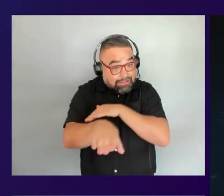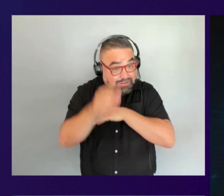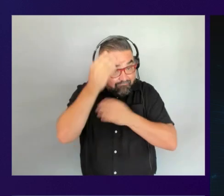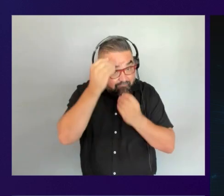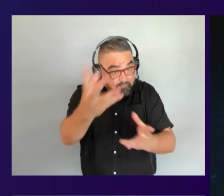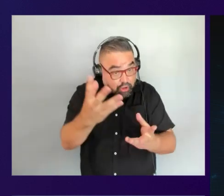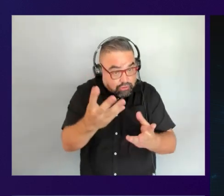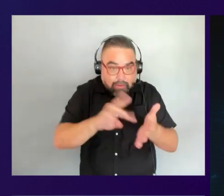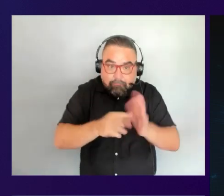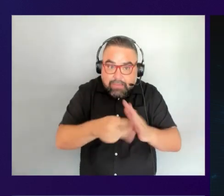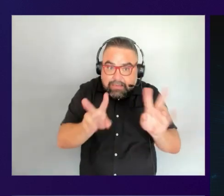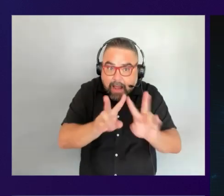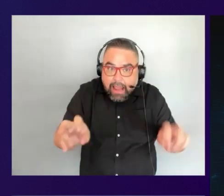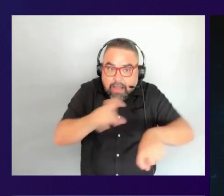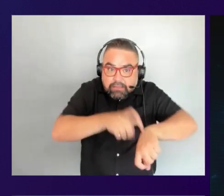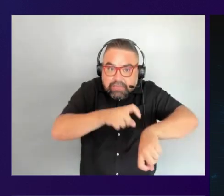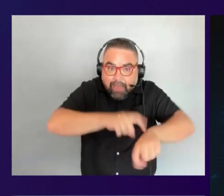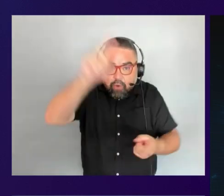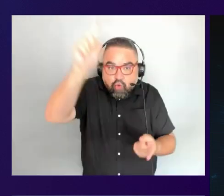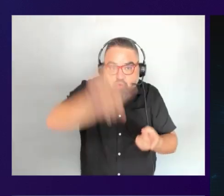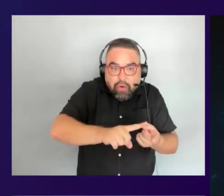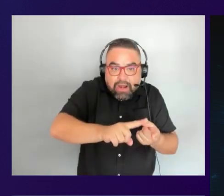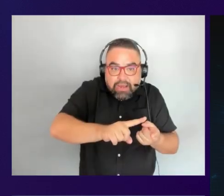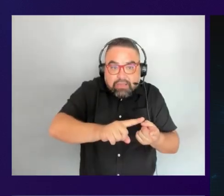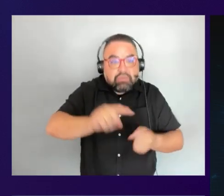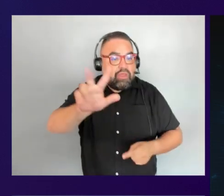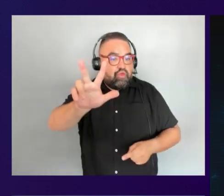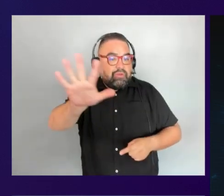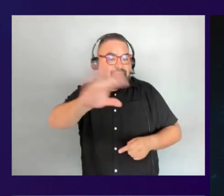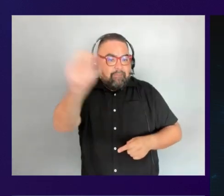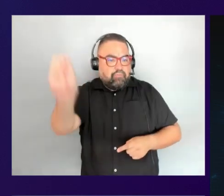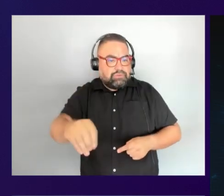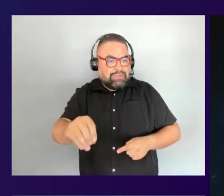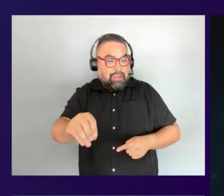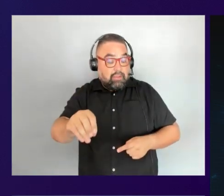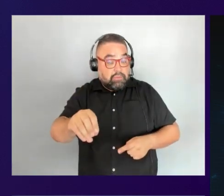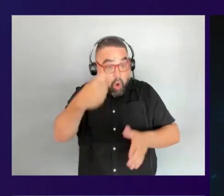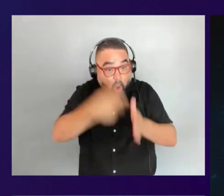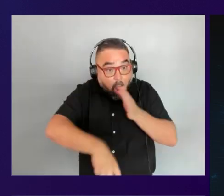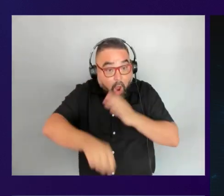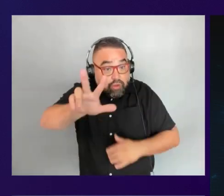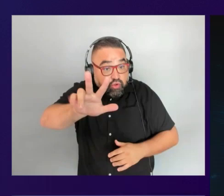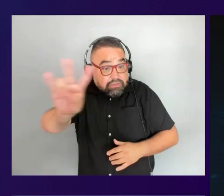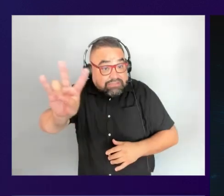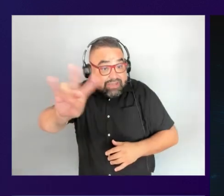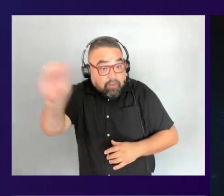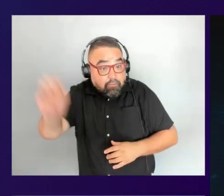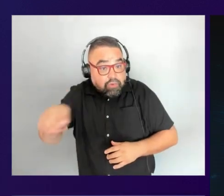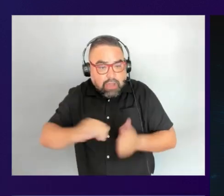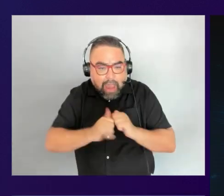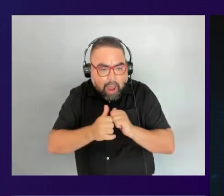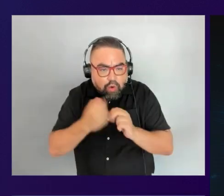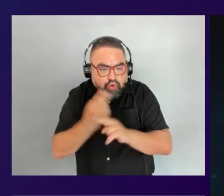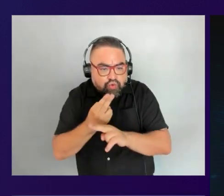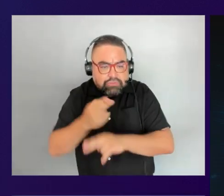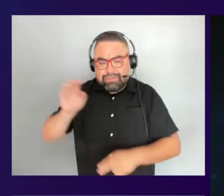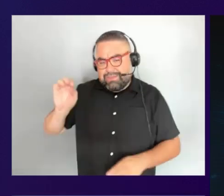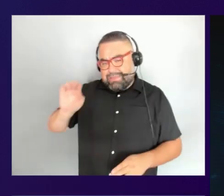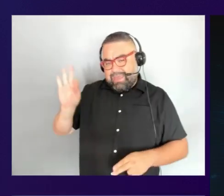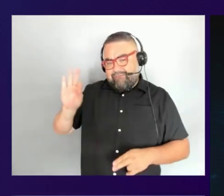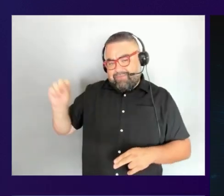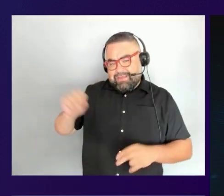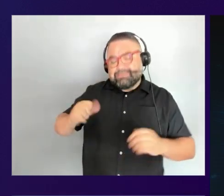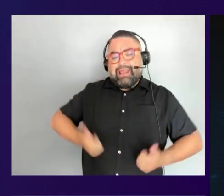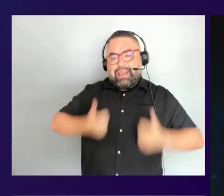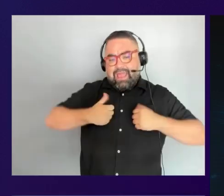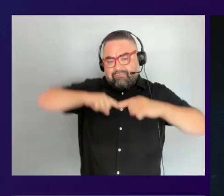by 35%. And they cut their cost by 37% using EFS Lifecycle Management and Amazon EFS One